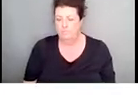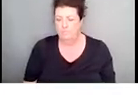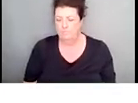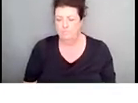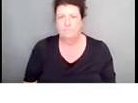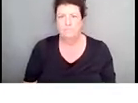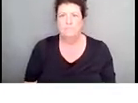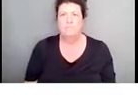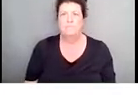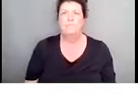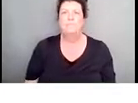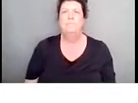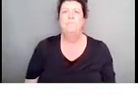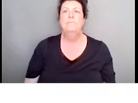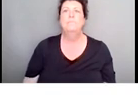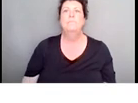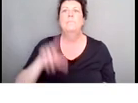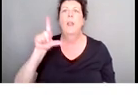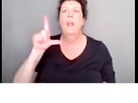Um,